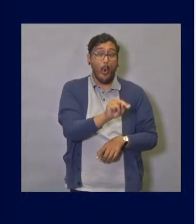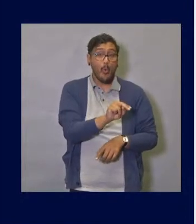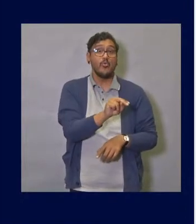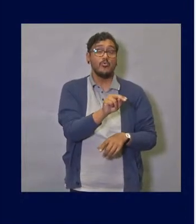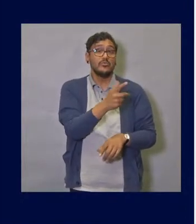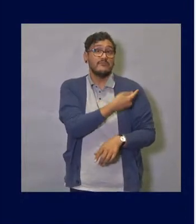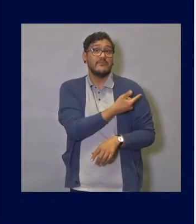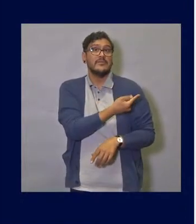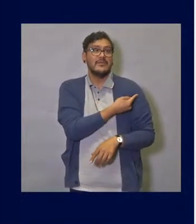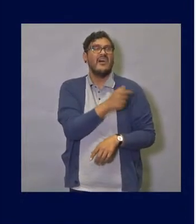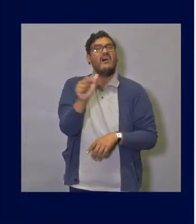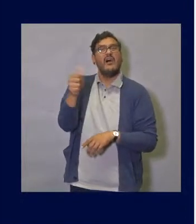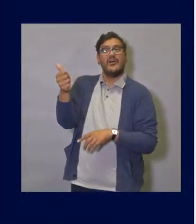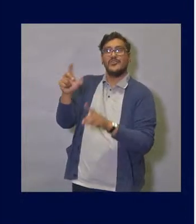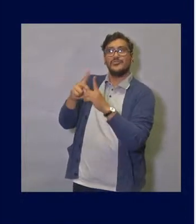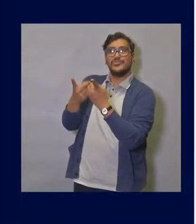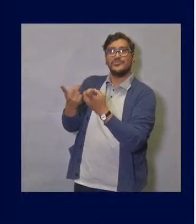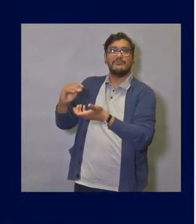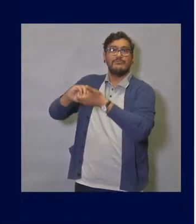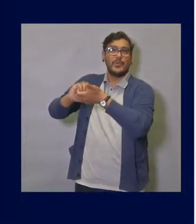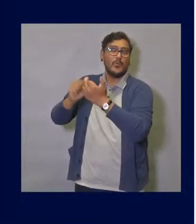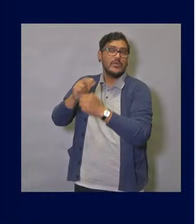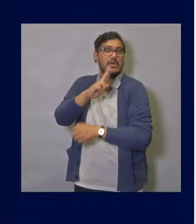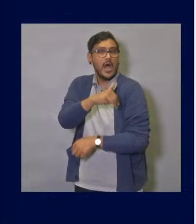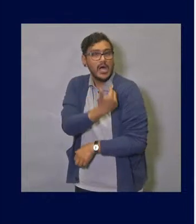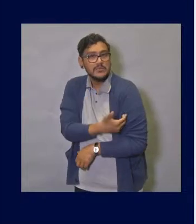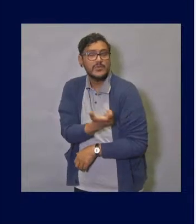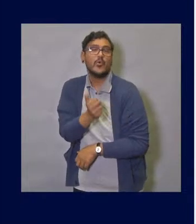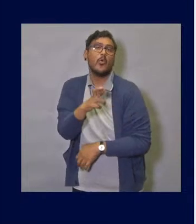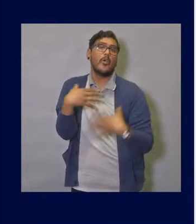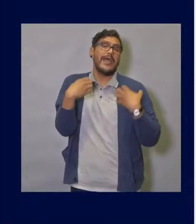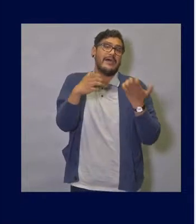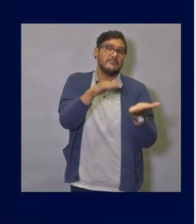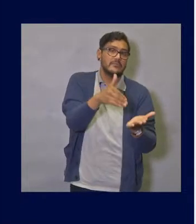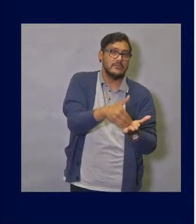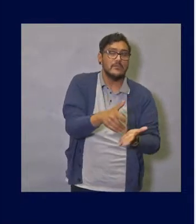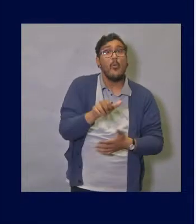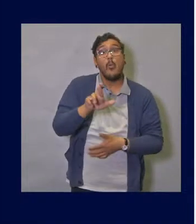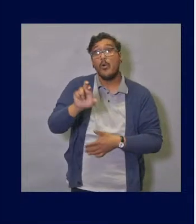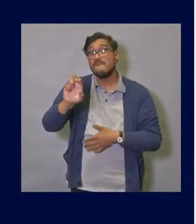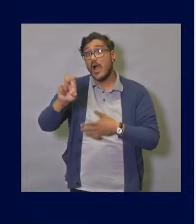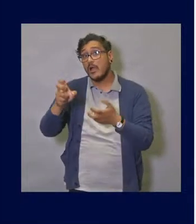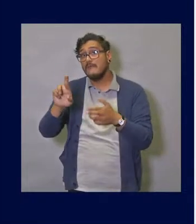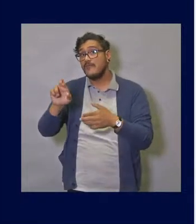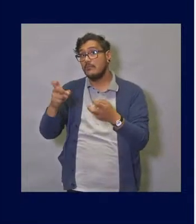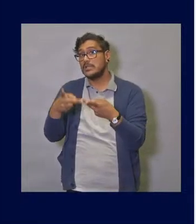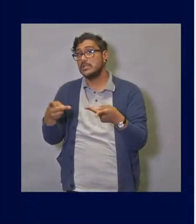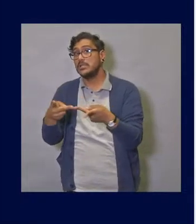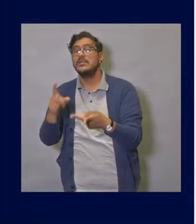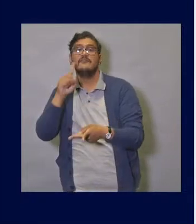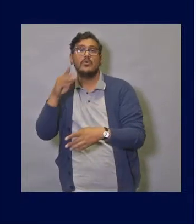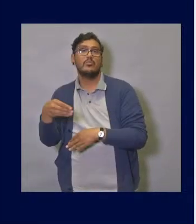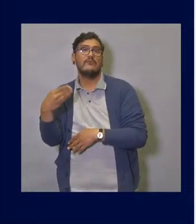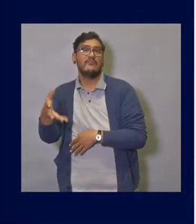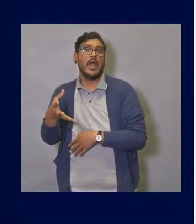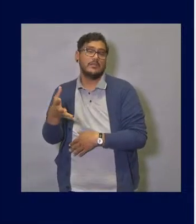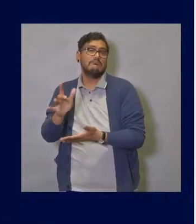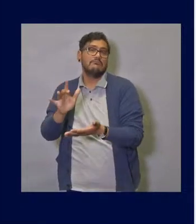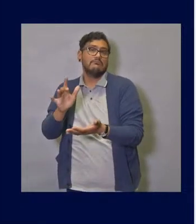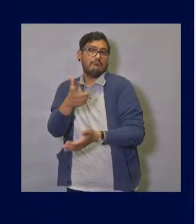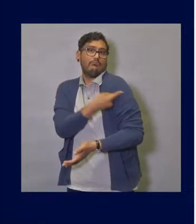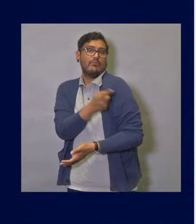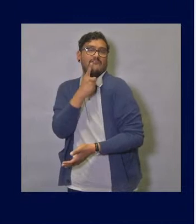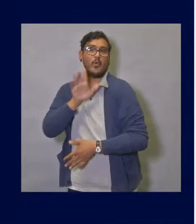are partnering with either local hospitals or health centers or pharmacies to provide vaccinations for their staff and